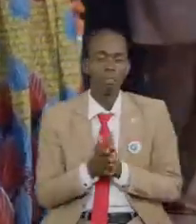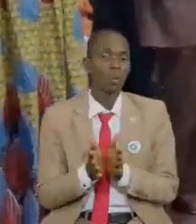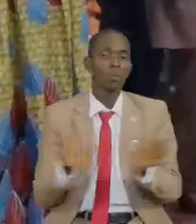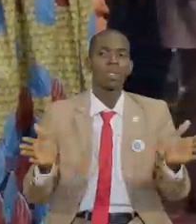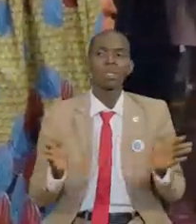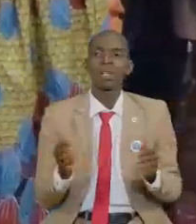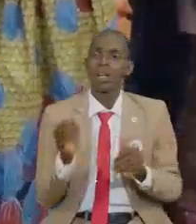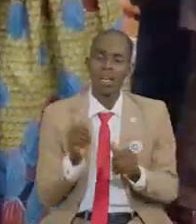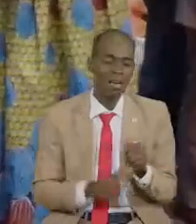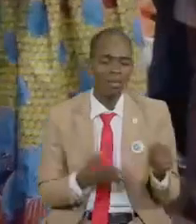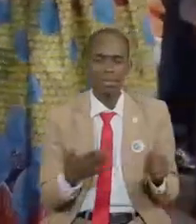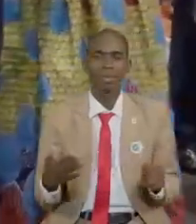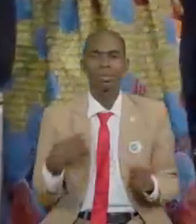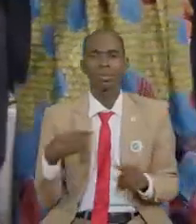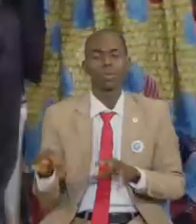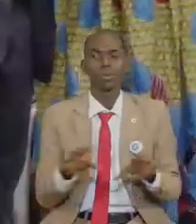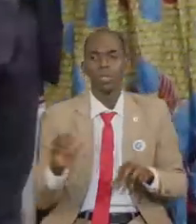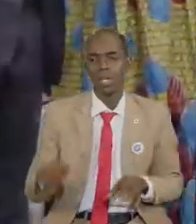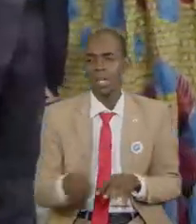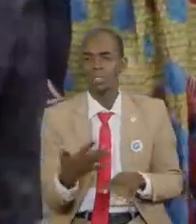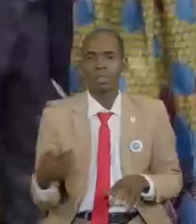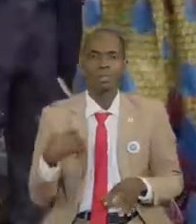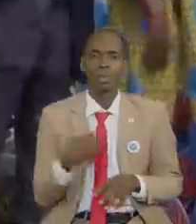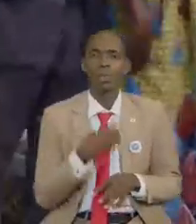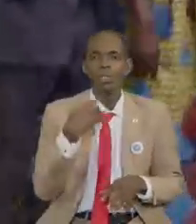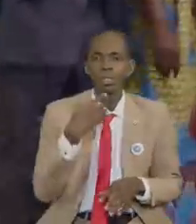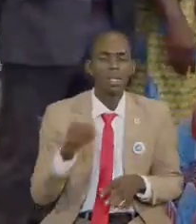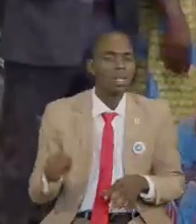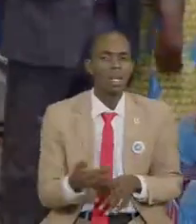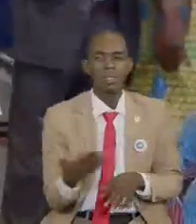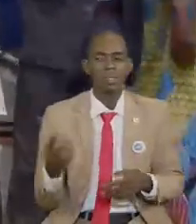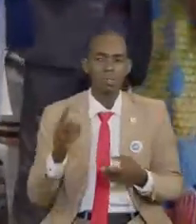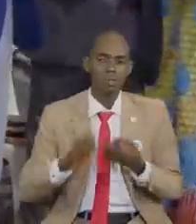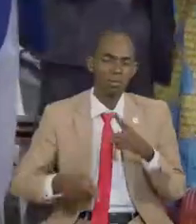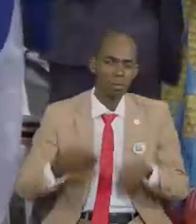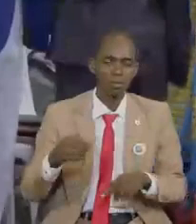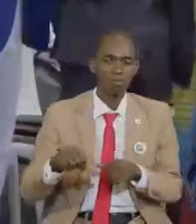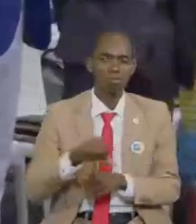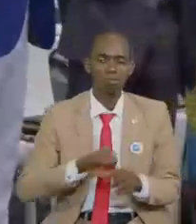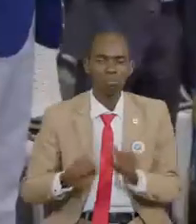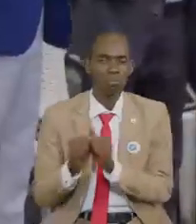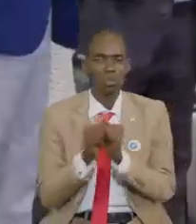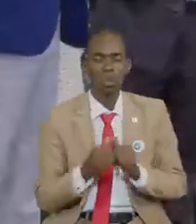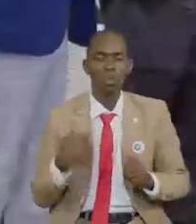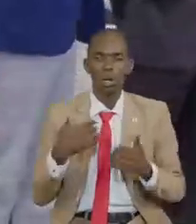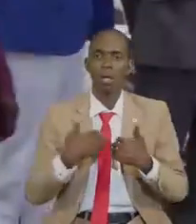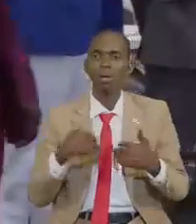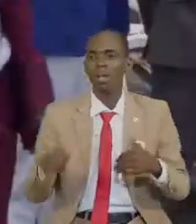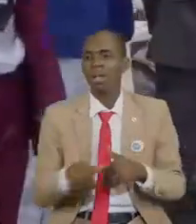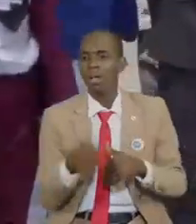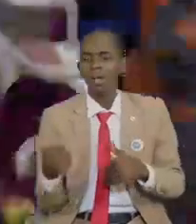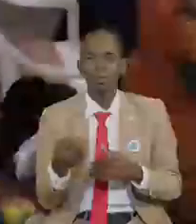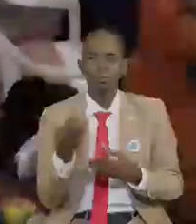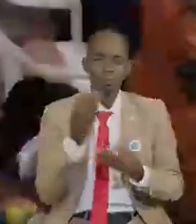anything we do, anything we say, any friendship we have, any communion we have,